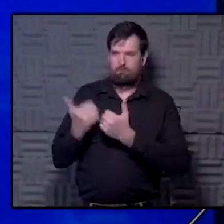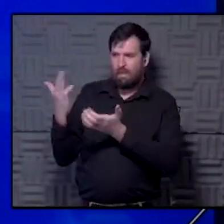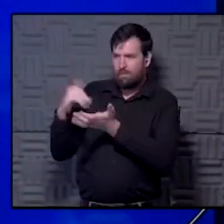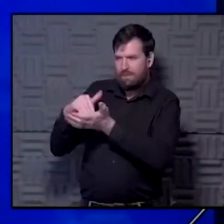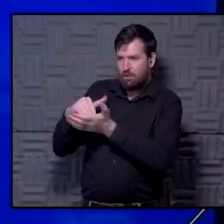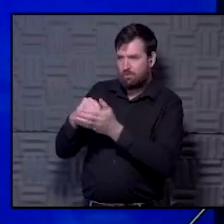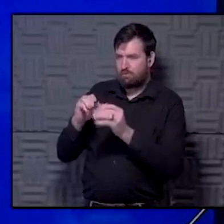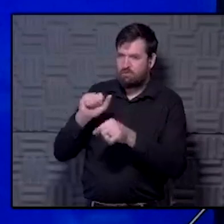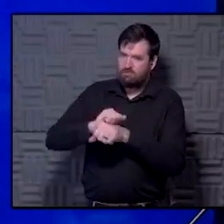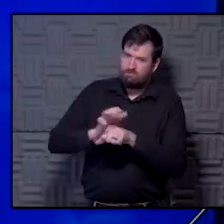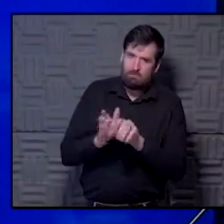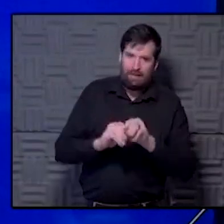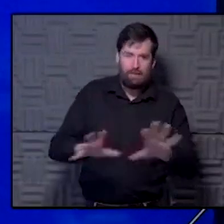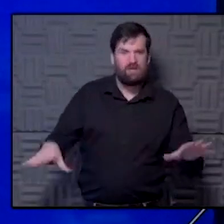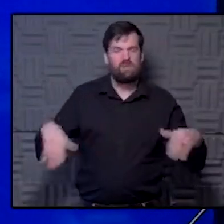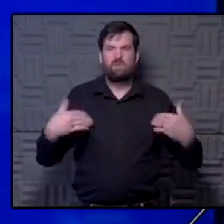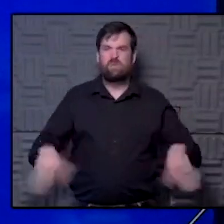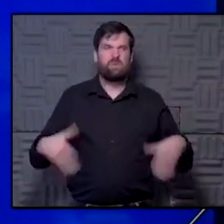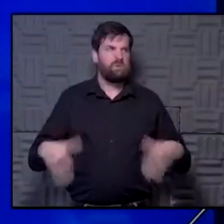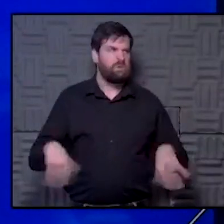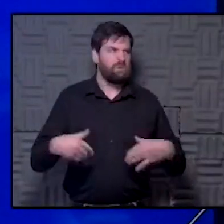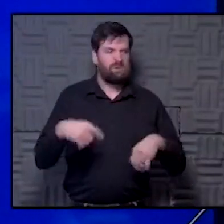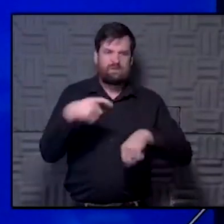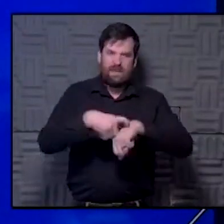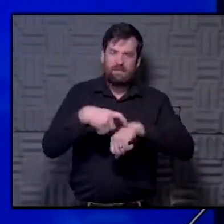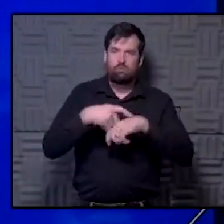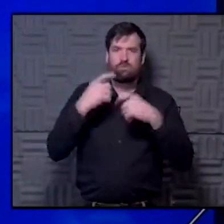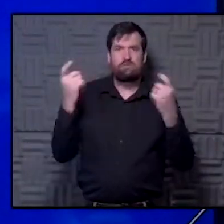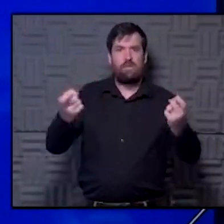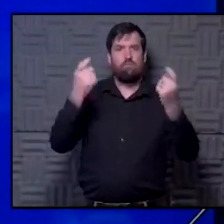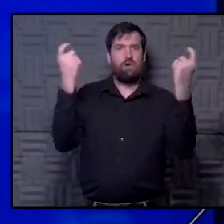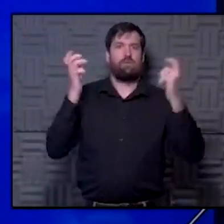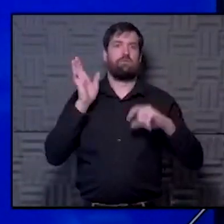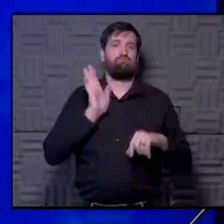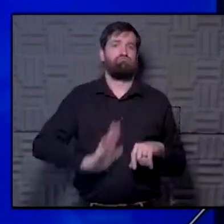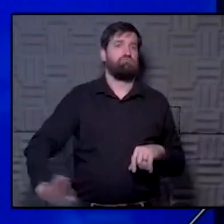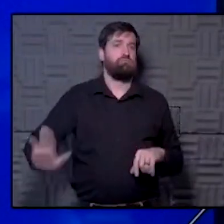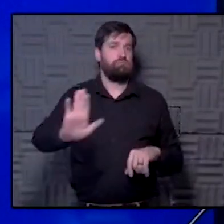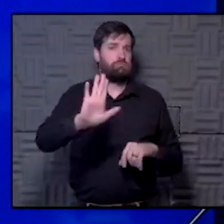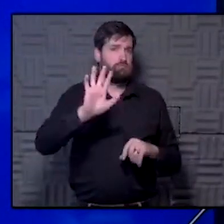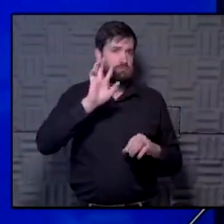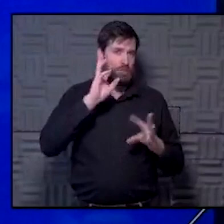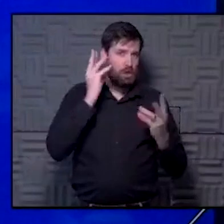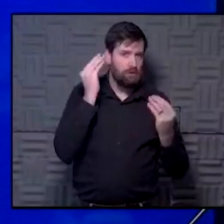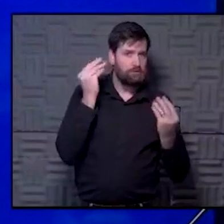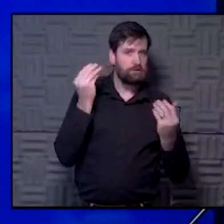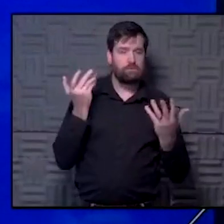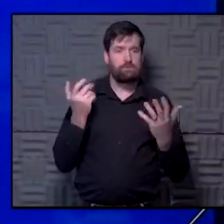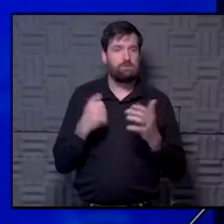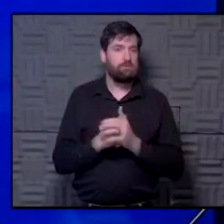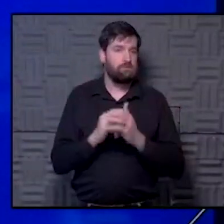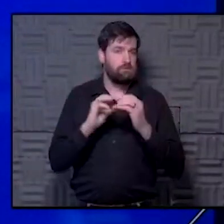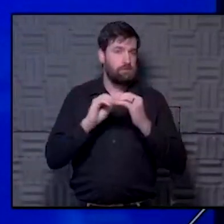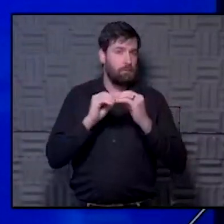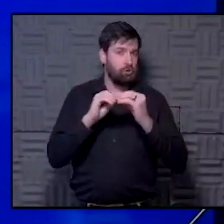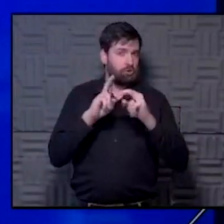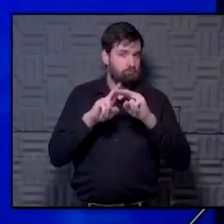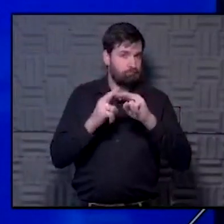and this is a heck of a time to be celebrating and gathering. Just your thoughts moving into this as numbers are starting to tick